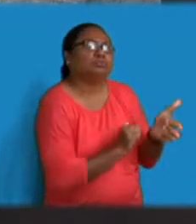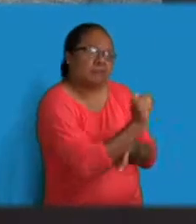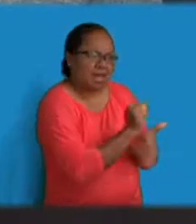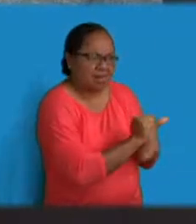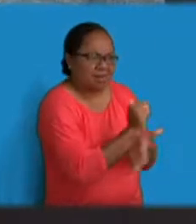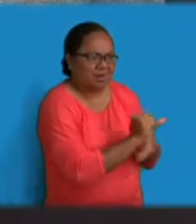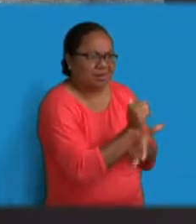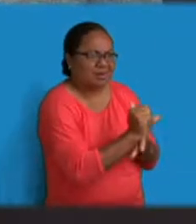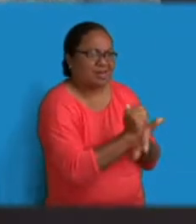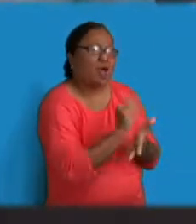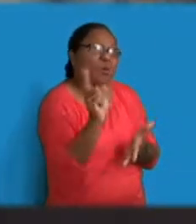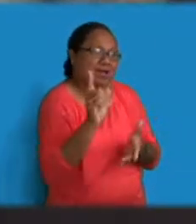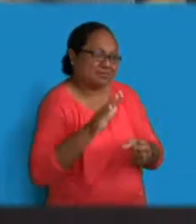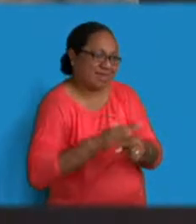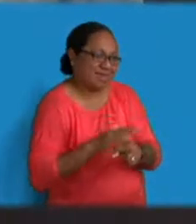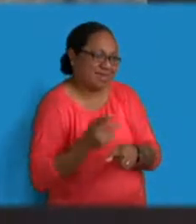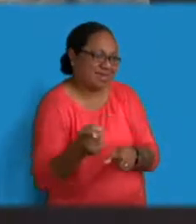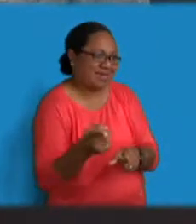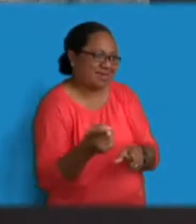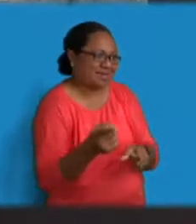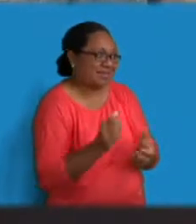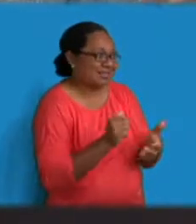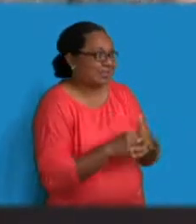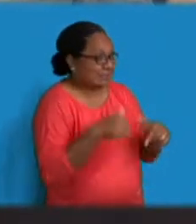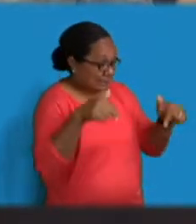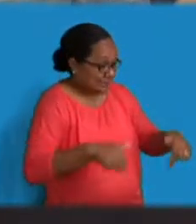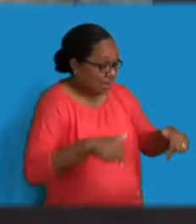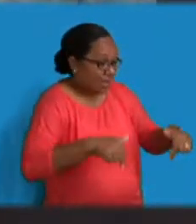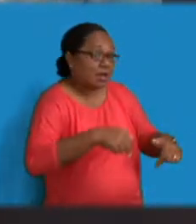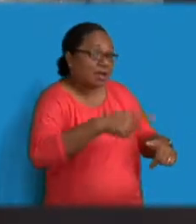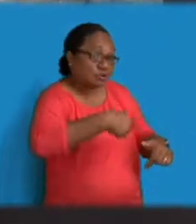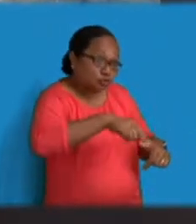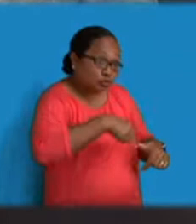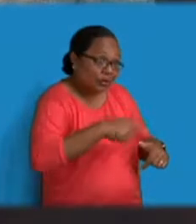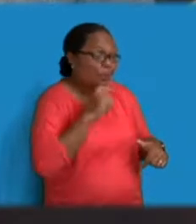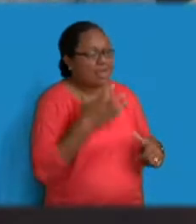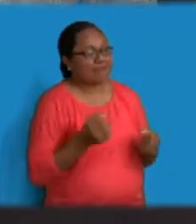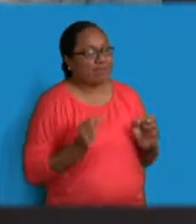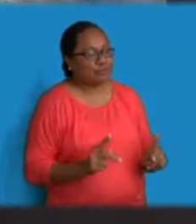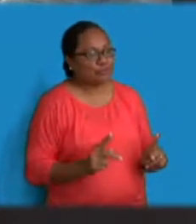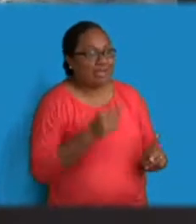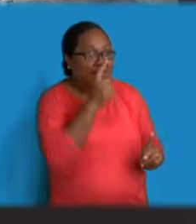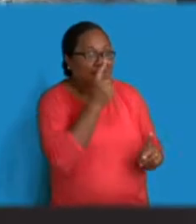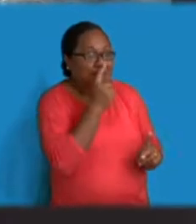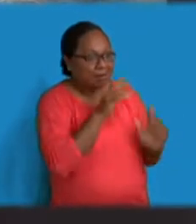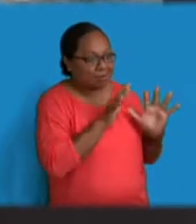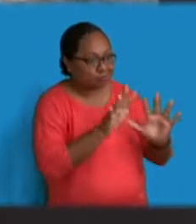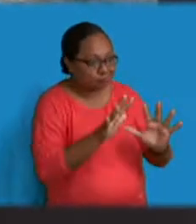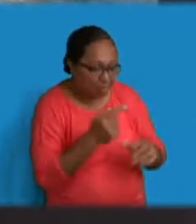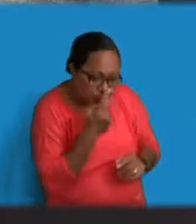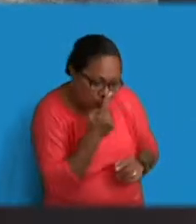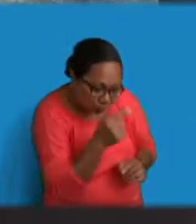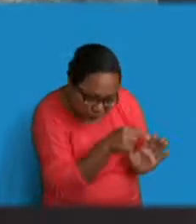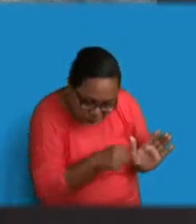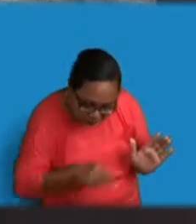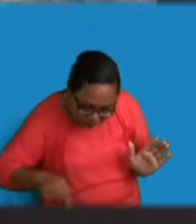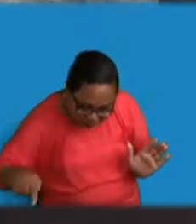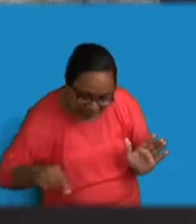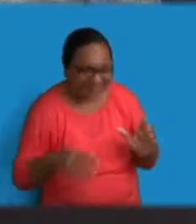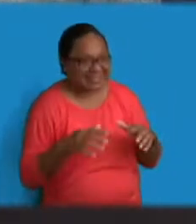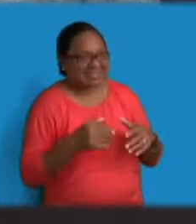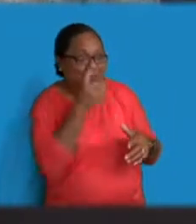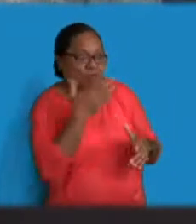to customers. Here in Suva, that will be an opportunity. It's also an opportunity to have their